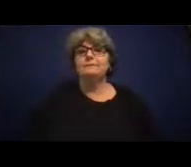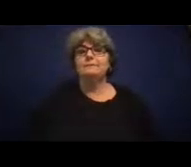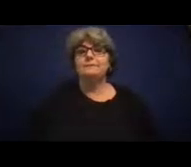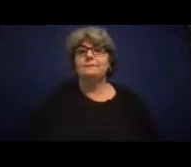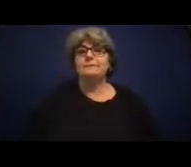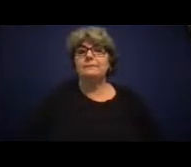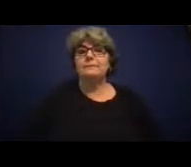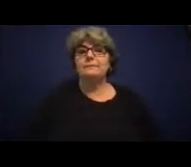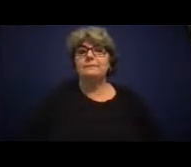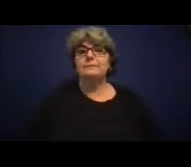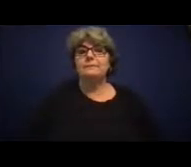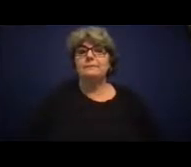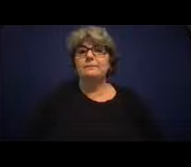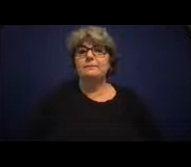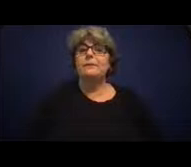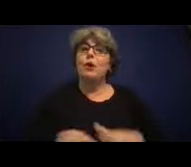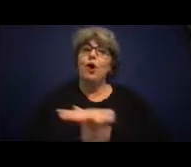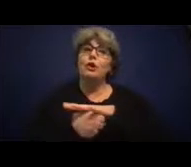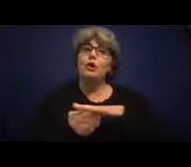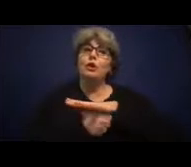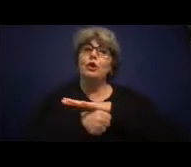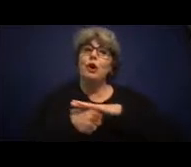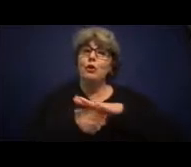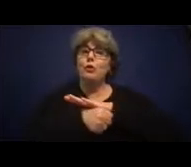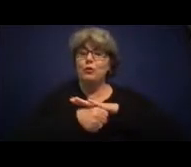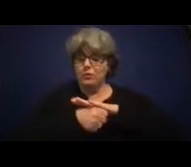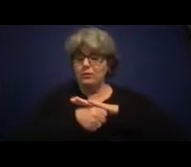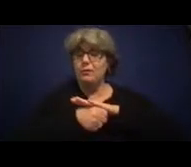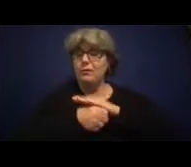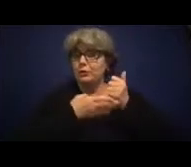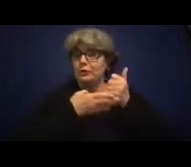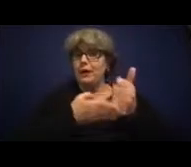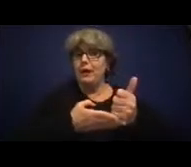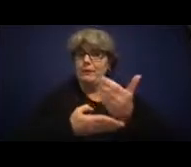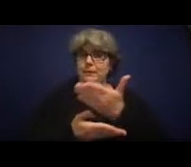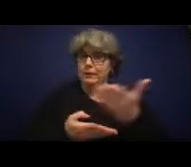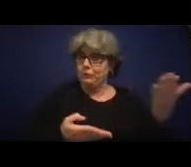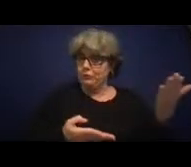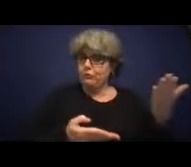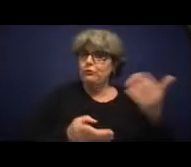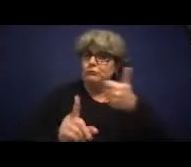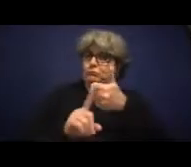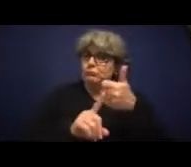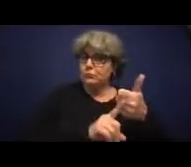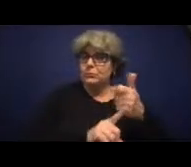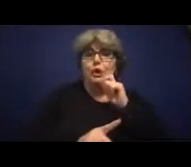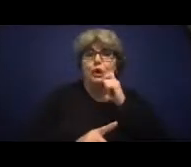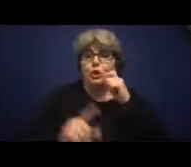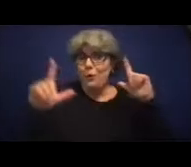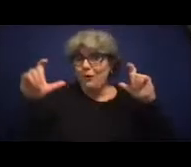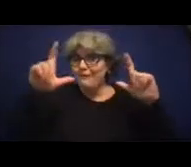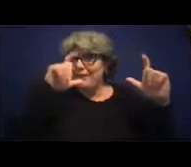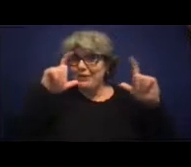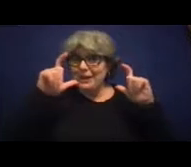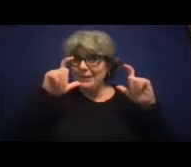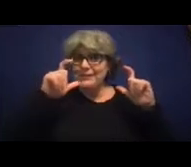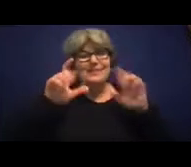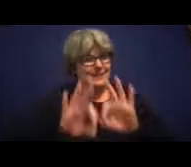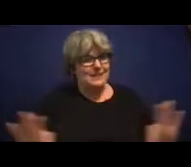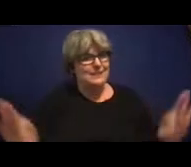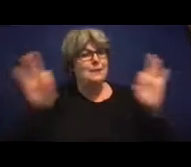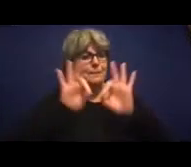can do things on local levels to combat the climate change that you guys are all taking really cool and neat photos of. So it's important